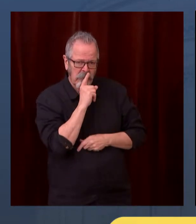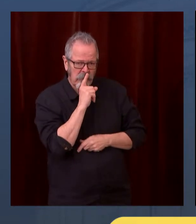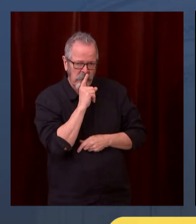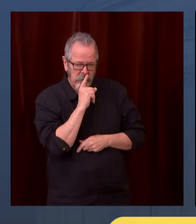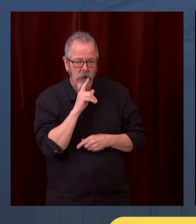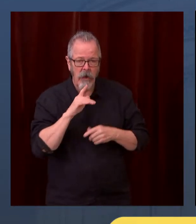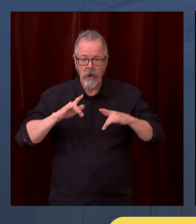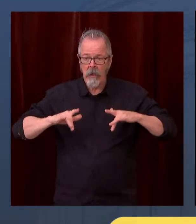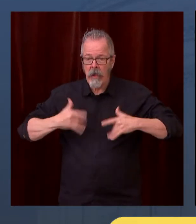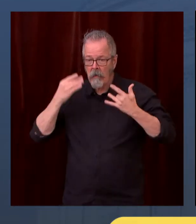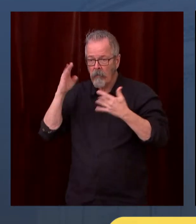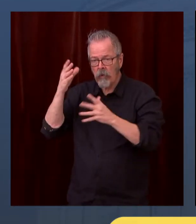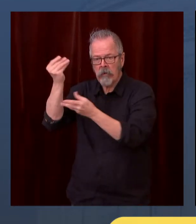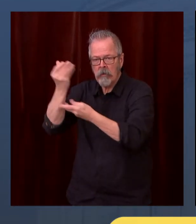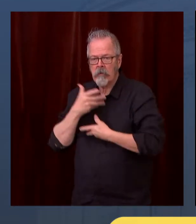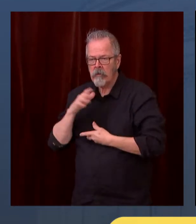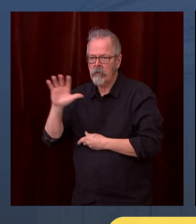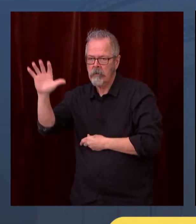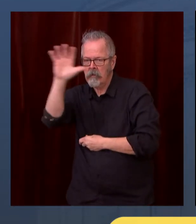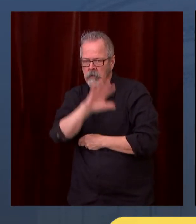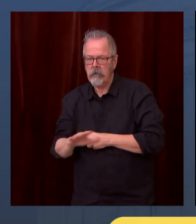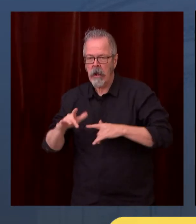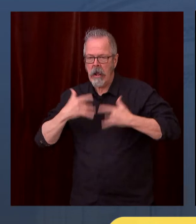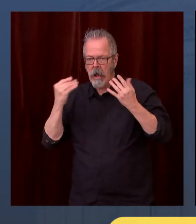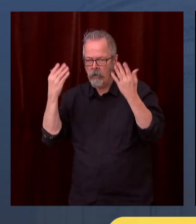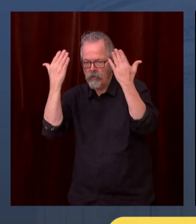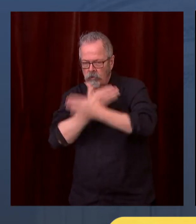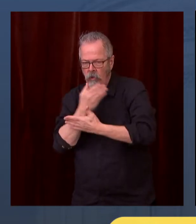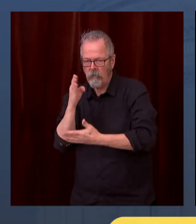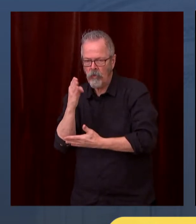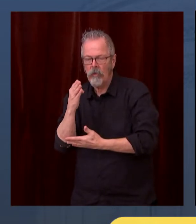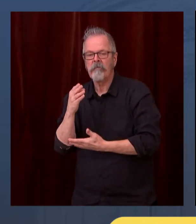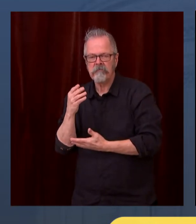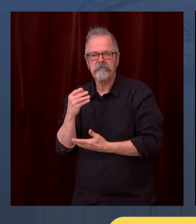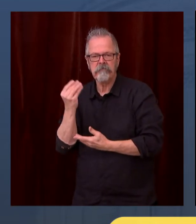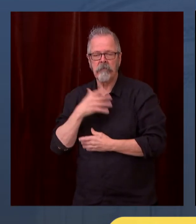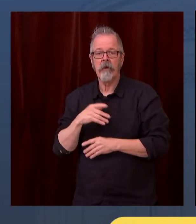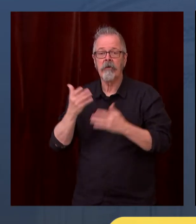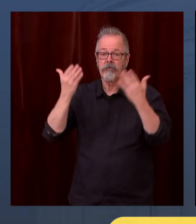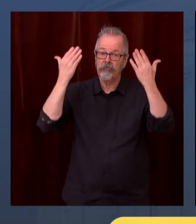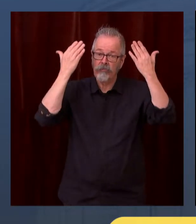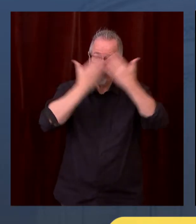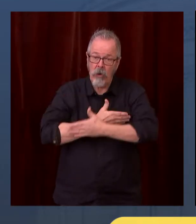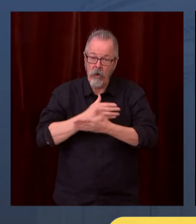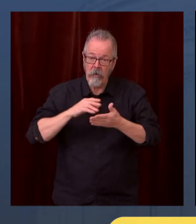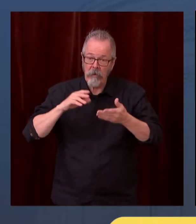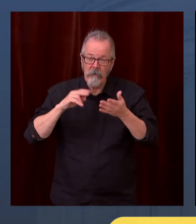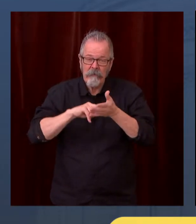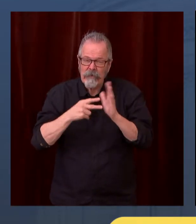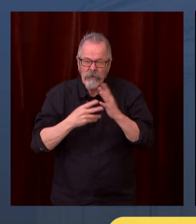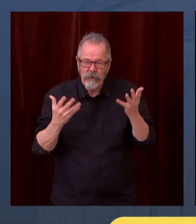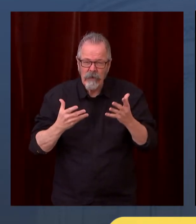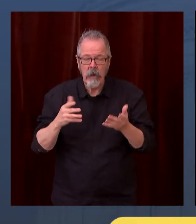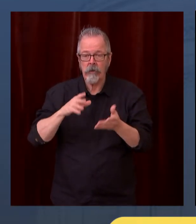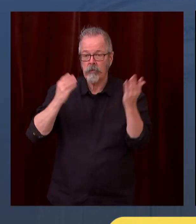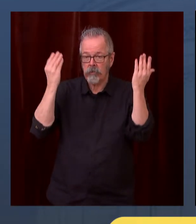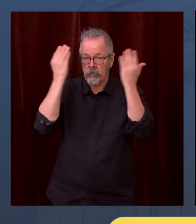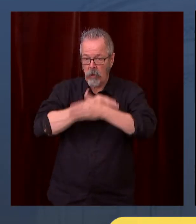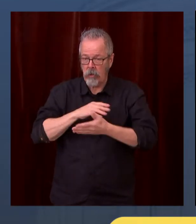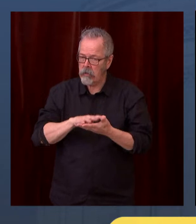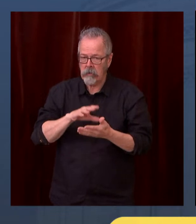Washington. The dark blue represents the areas where students have been denied on-site